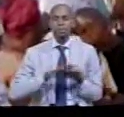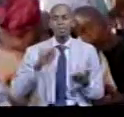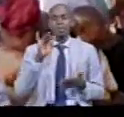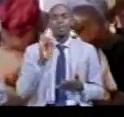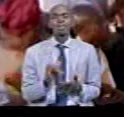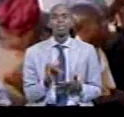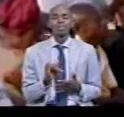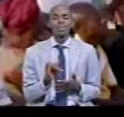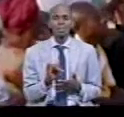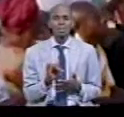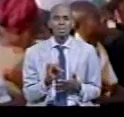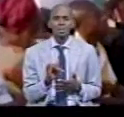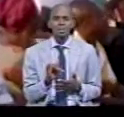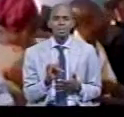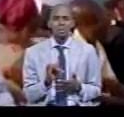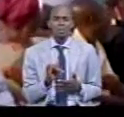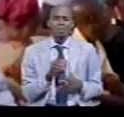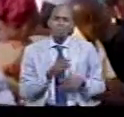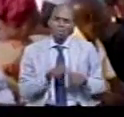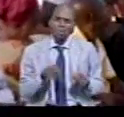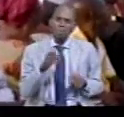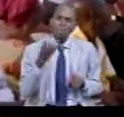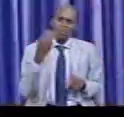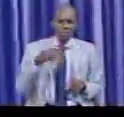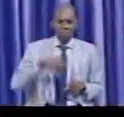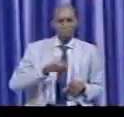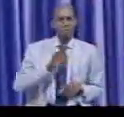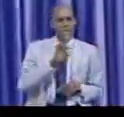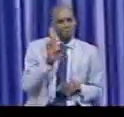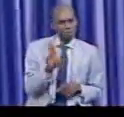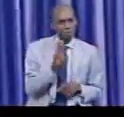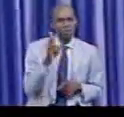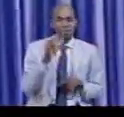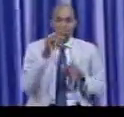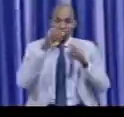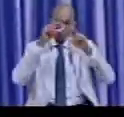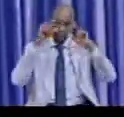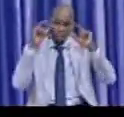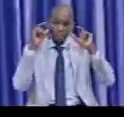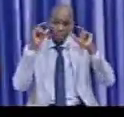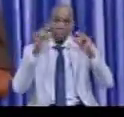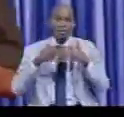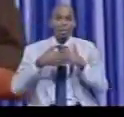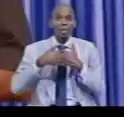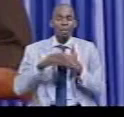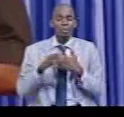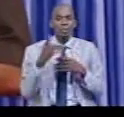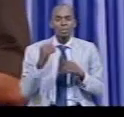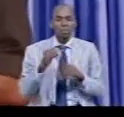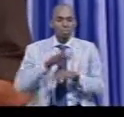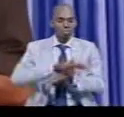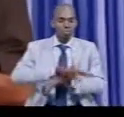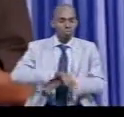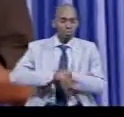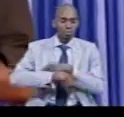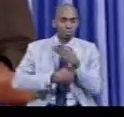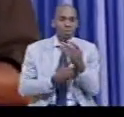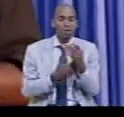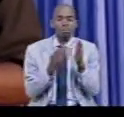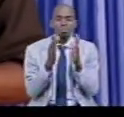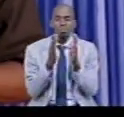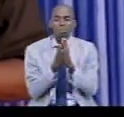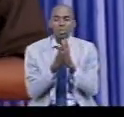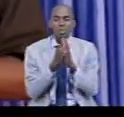But I was still wearing it. Then after the watch night, I went home and